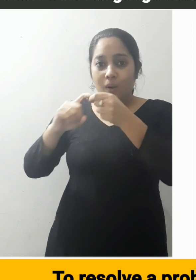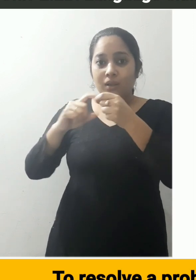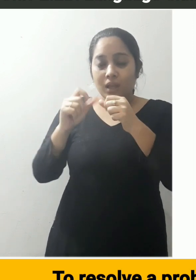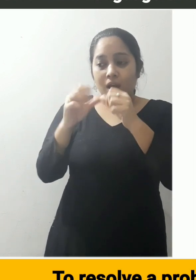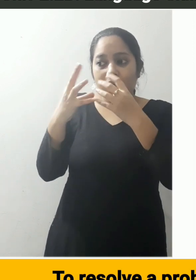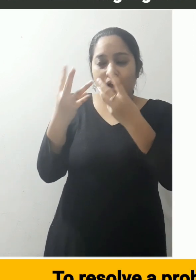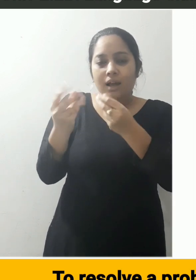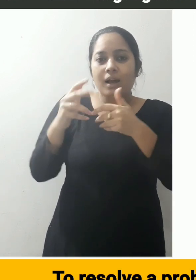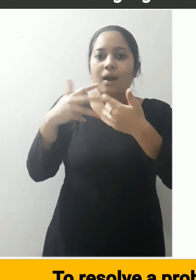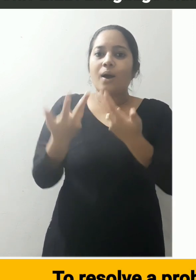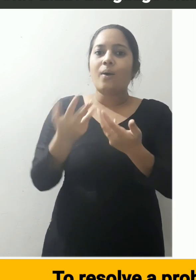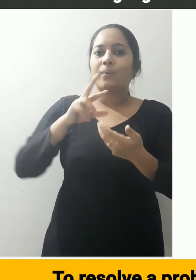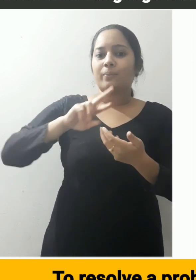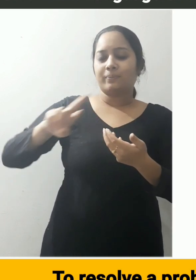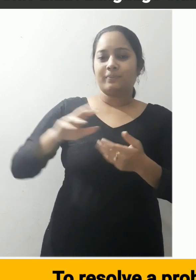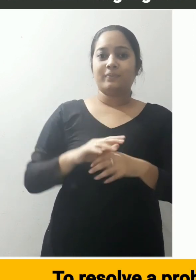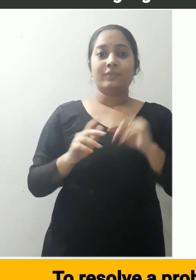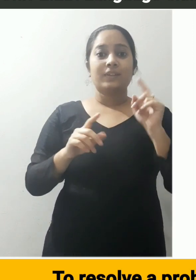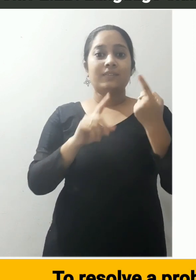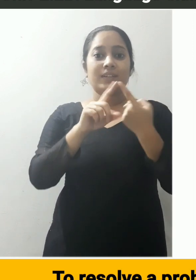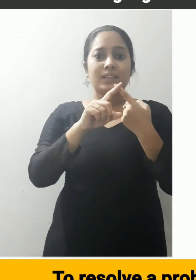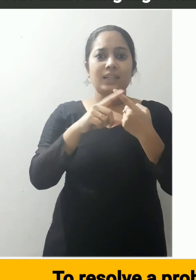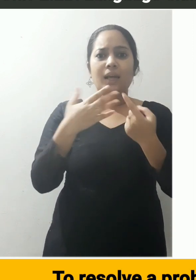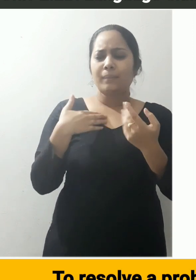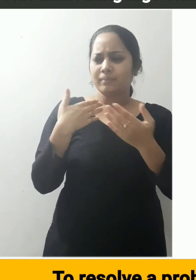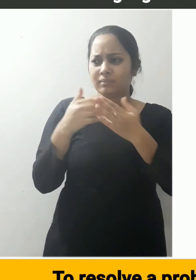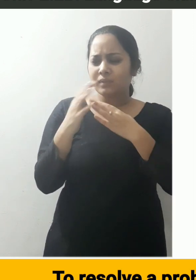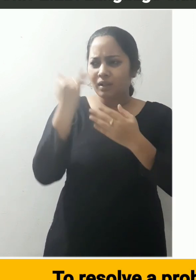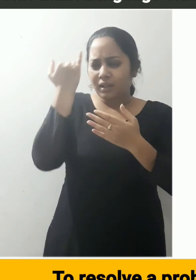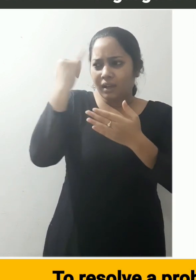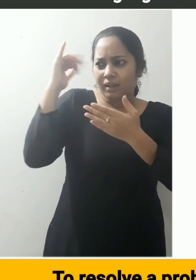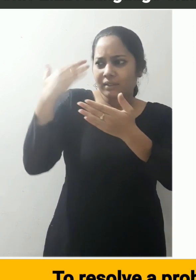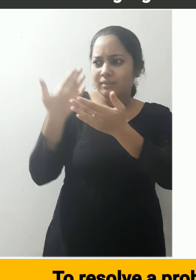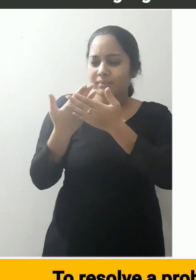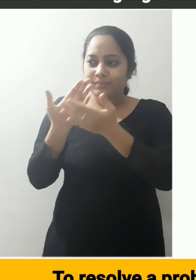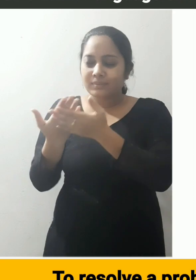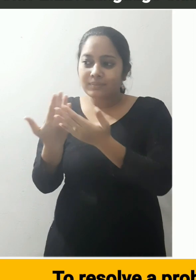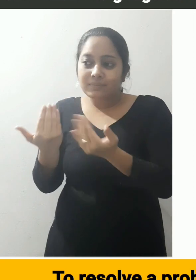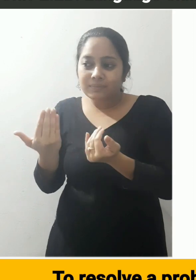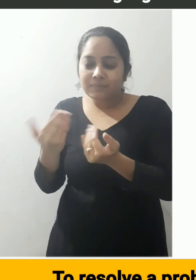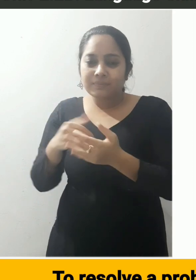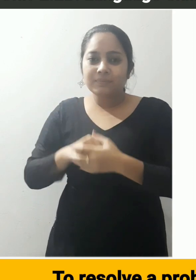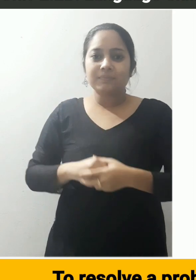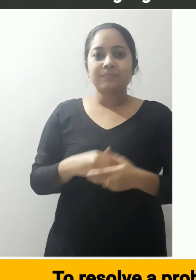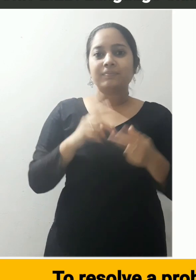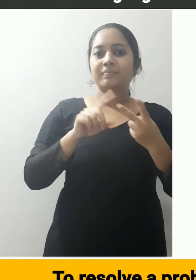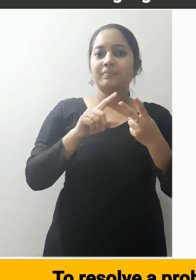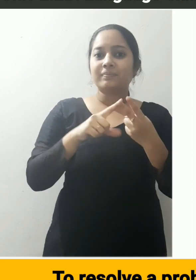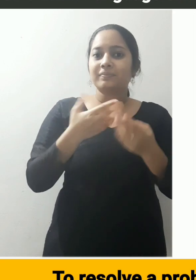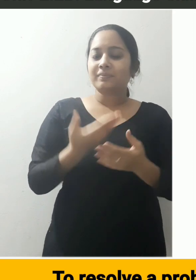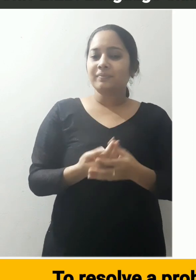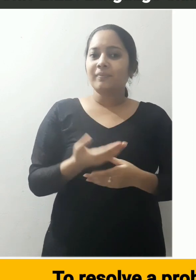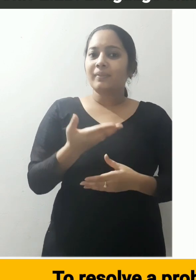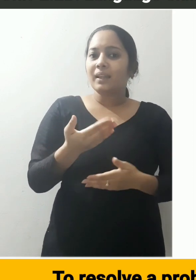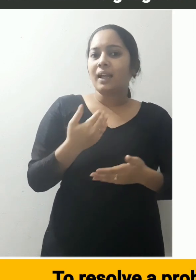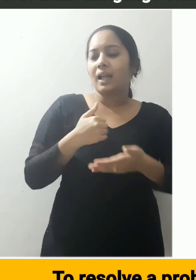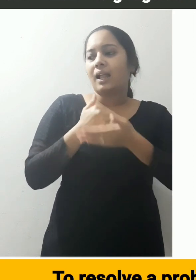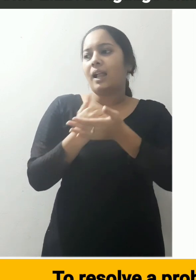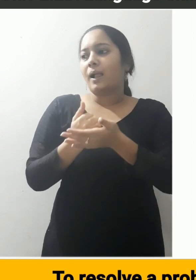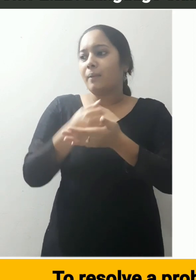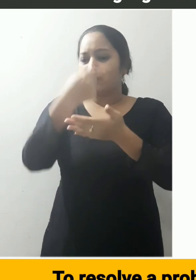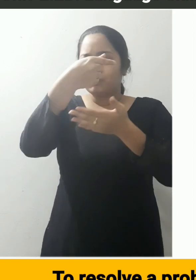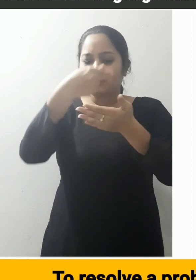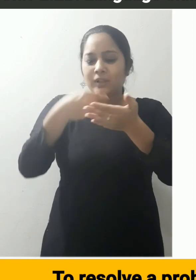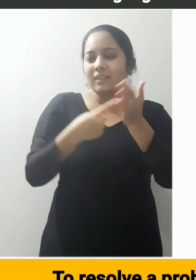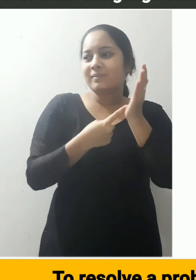the customer. Number 1, may I suggest some options? Number 2, here's what I can do